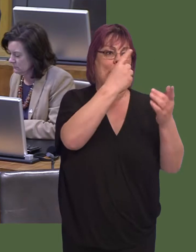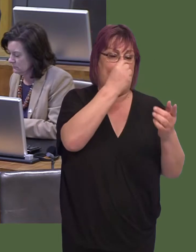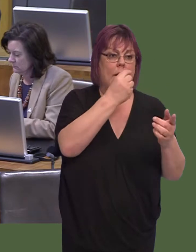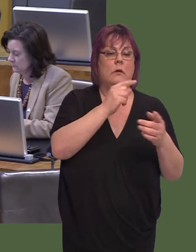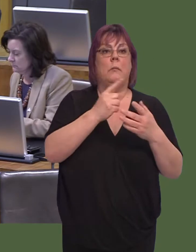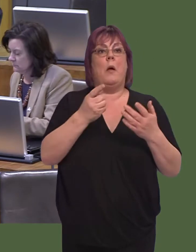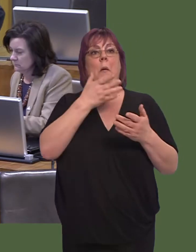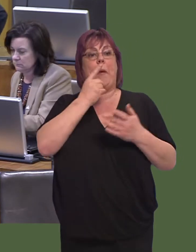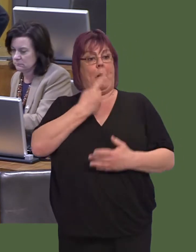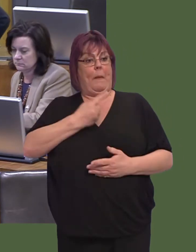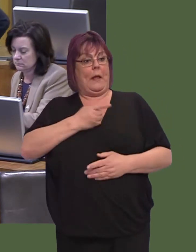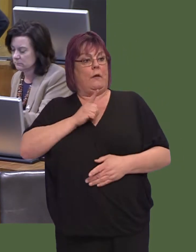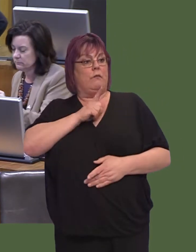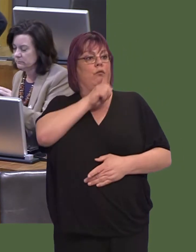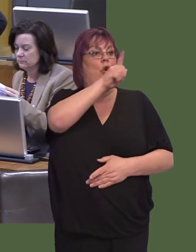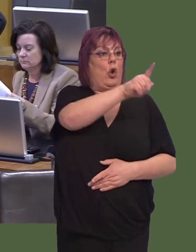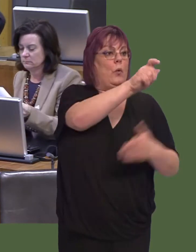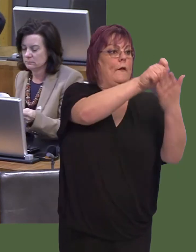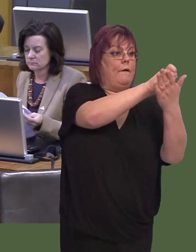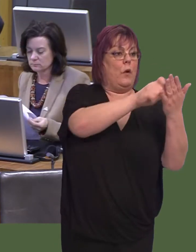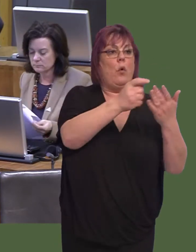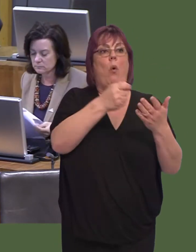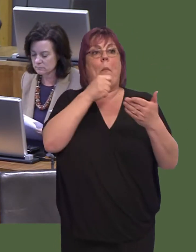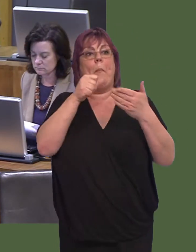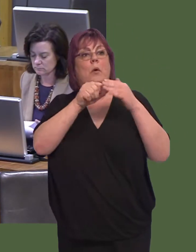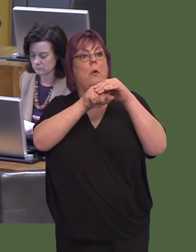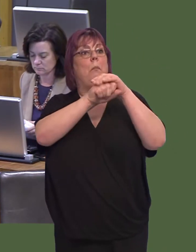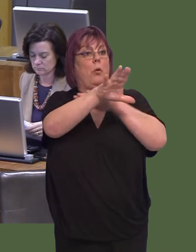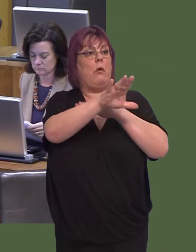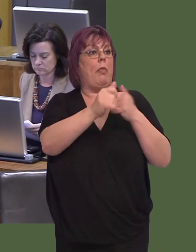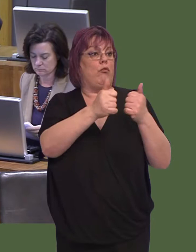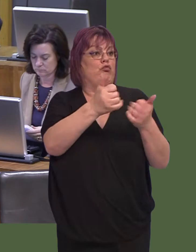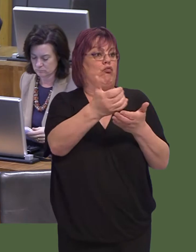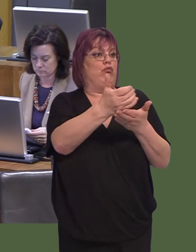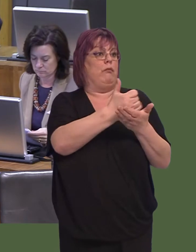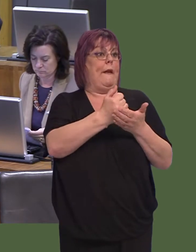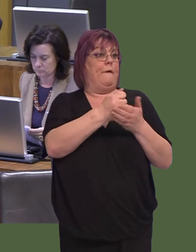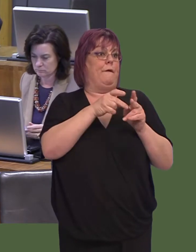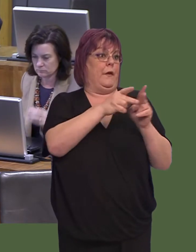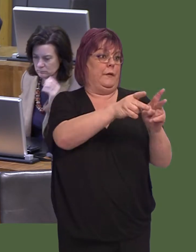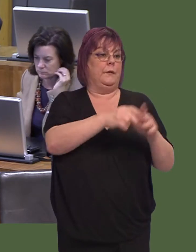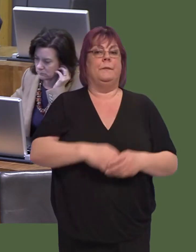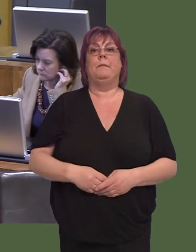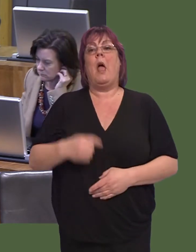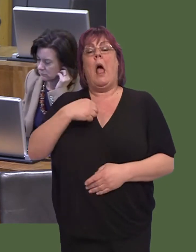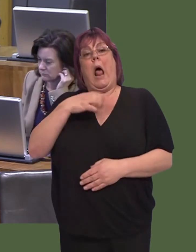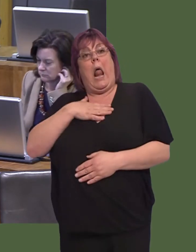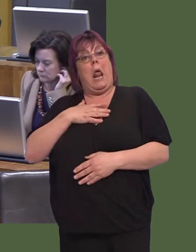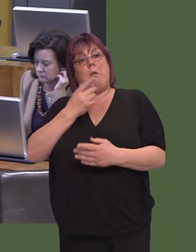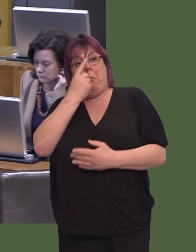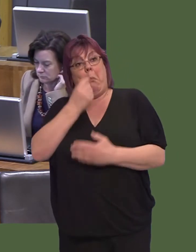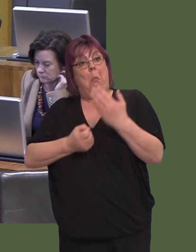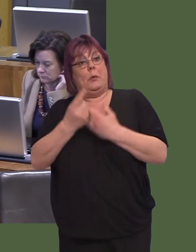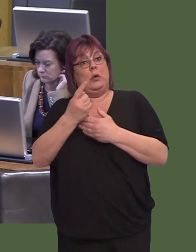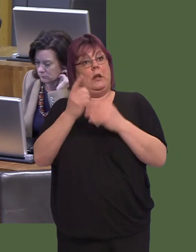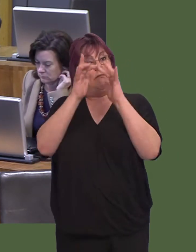when it comes to postal votes and when it comes to people voting in person, I think we have as robust a system as we can get. Now, in principle, I favour the idea